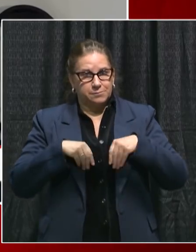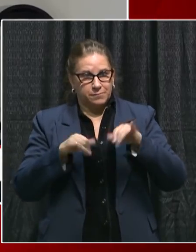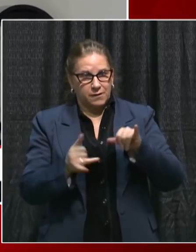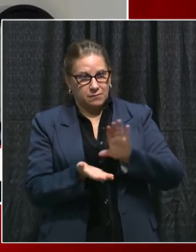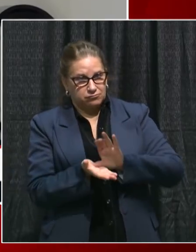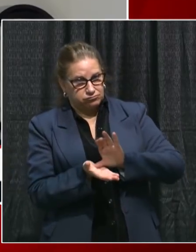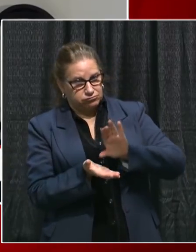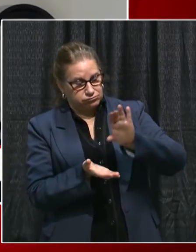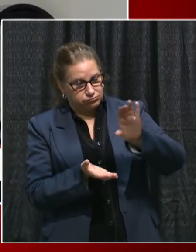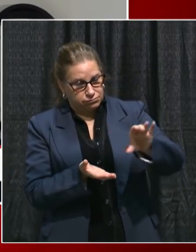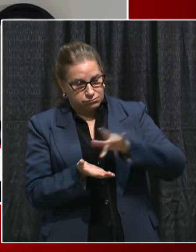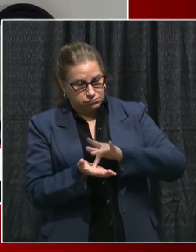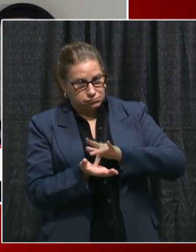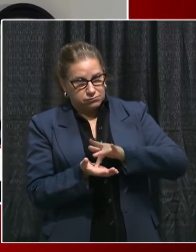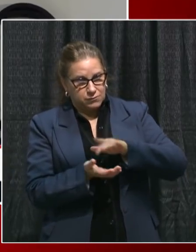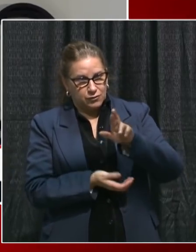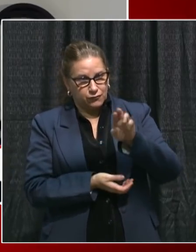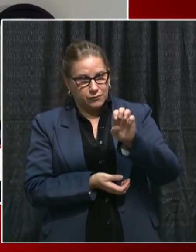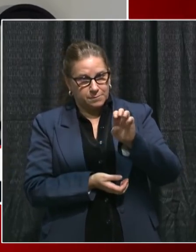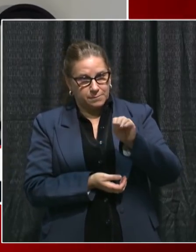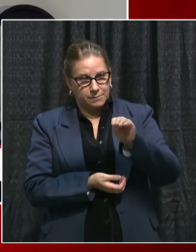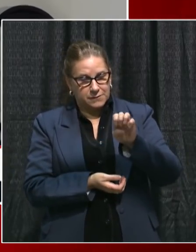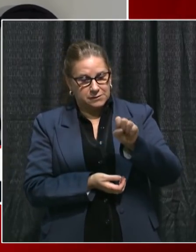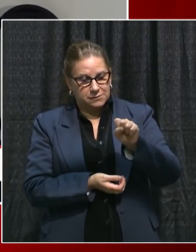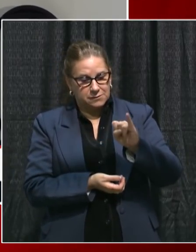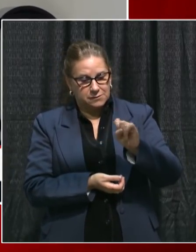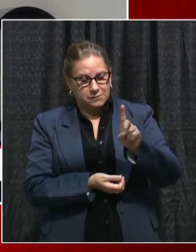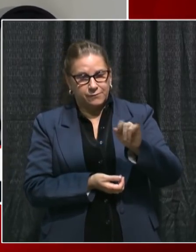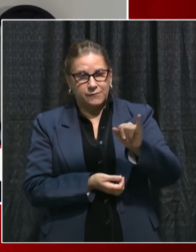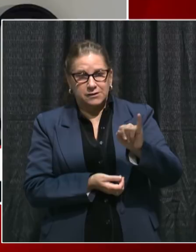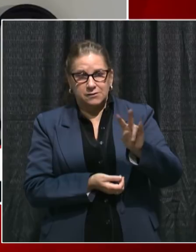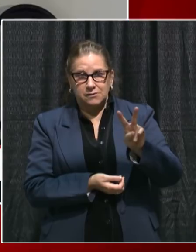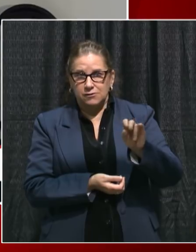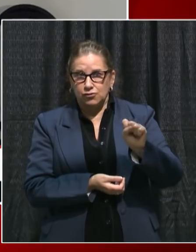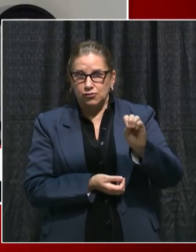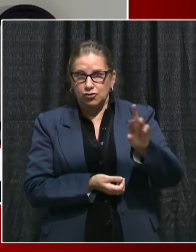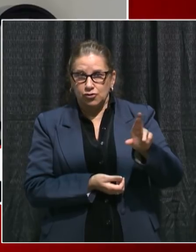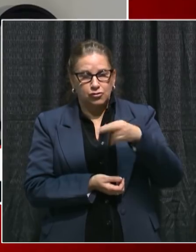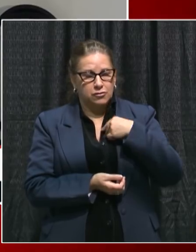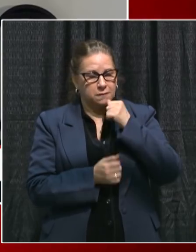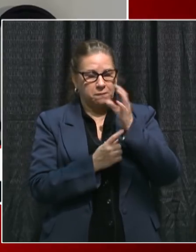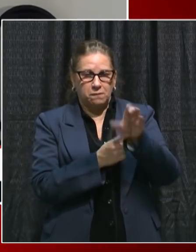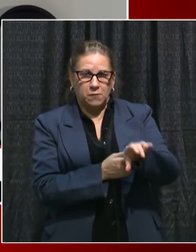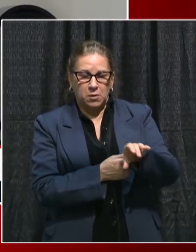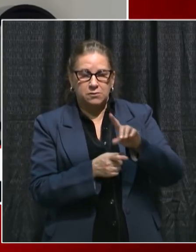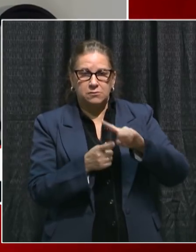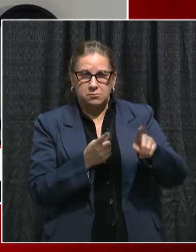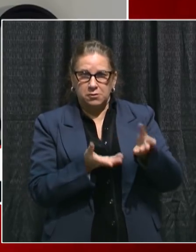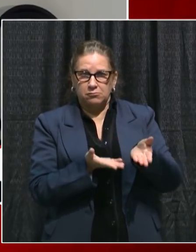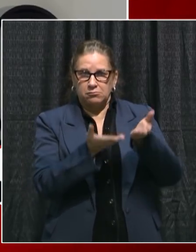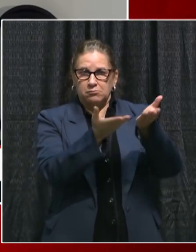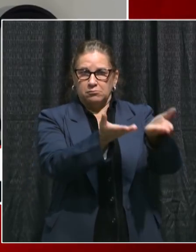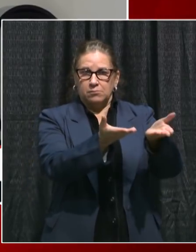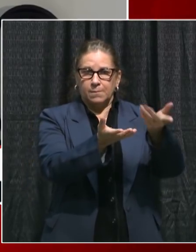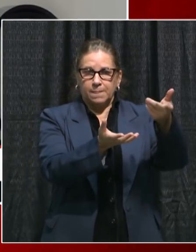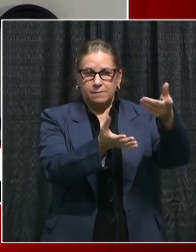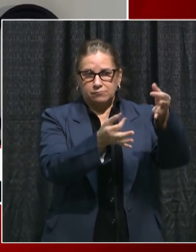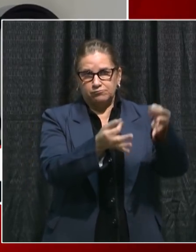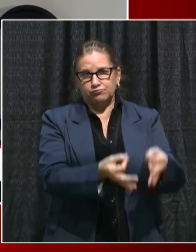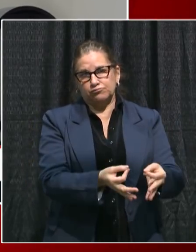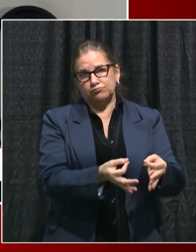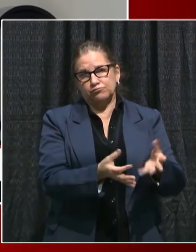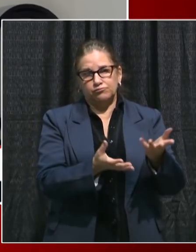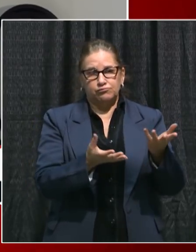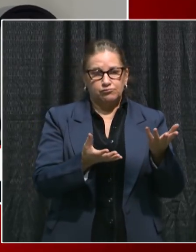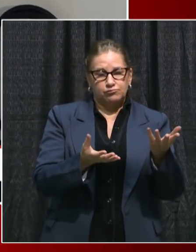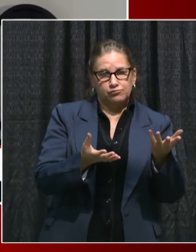planning to force the allocation on any particular hospital. Do you know how many doses the district will be getting? Our initial allocation